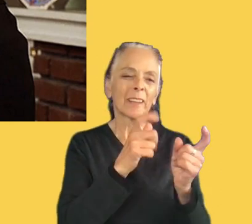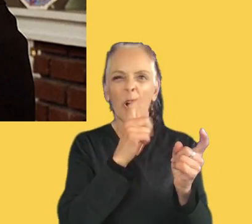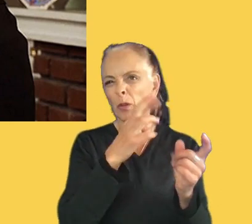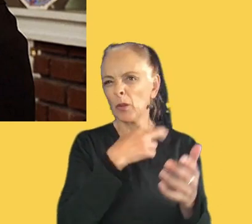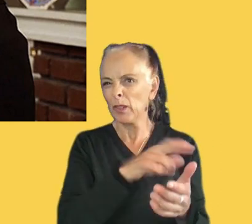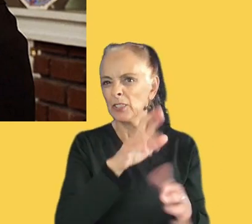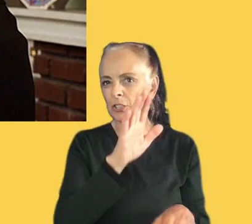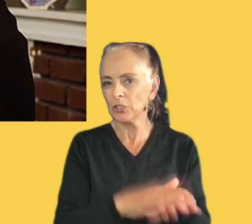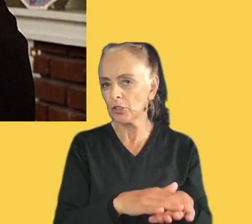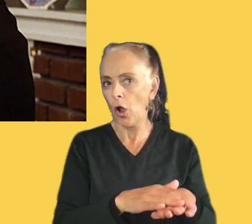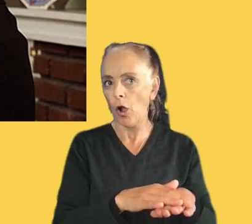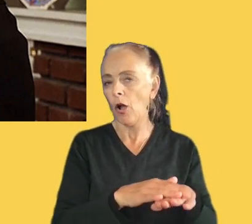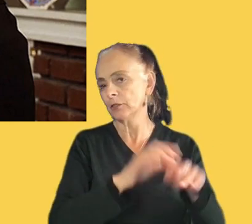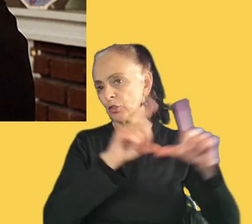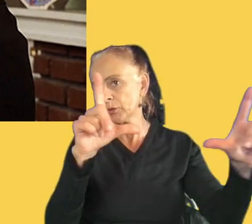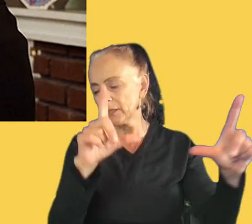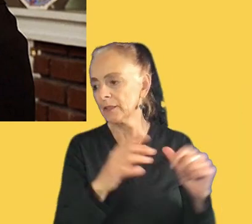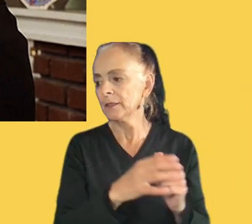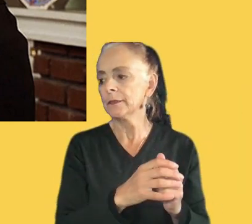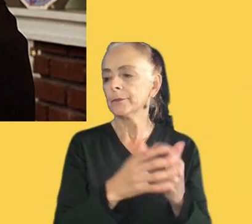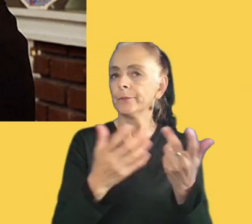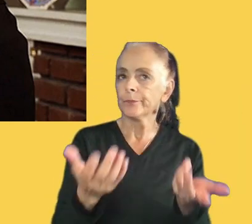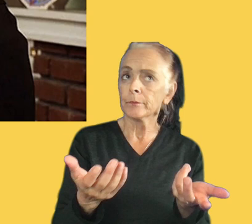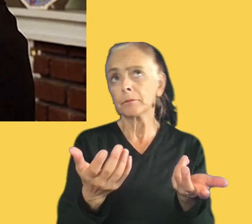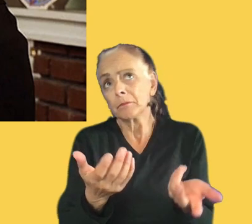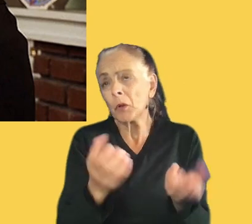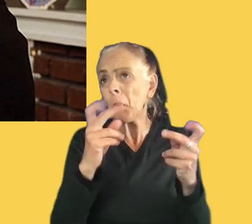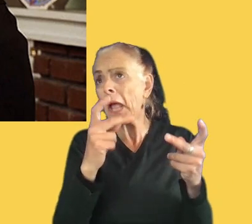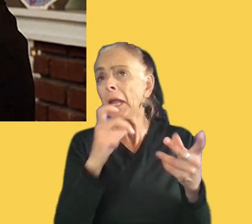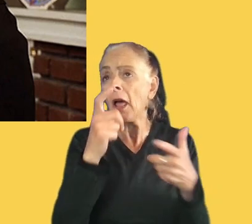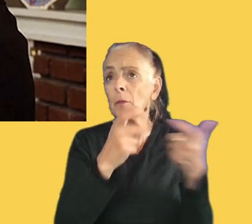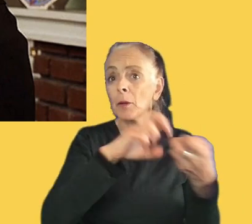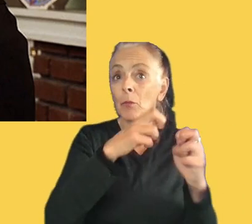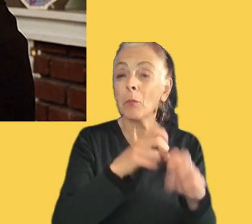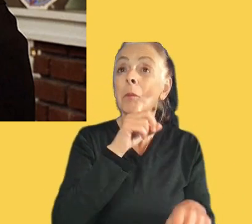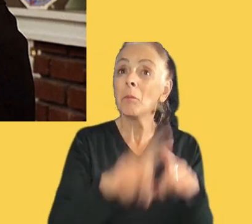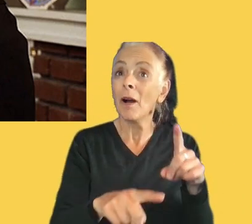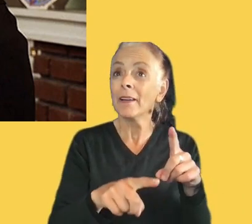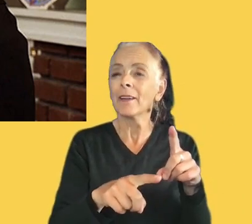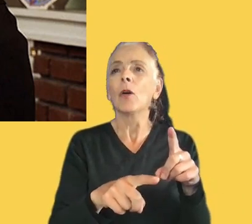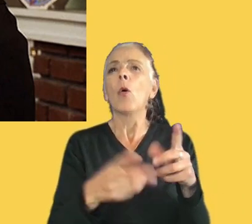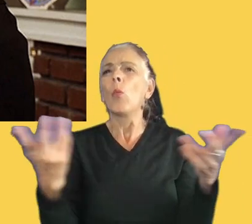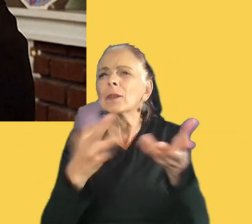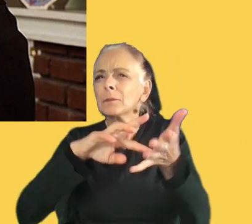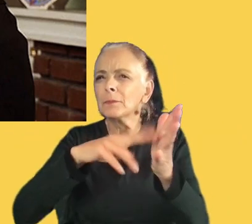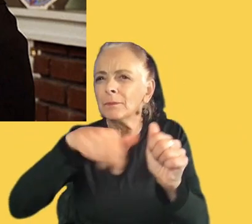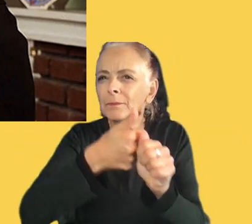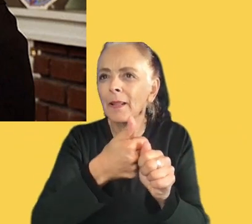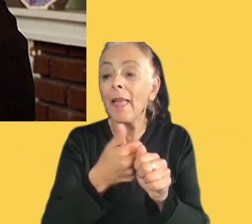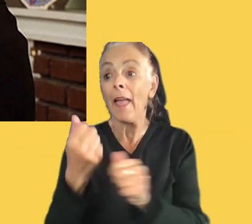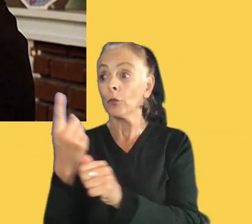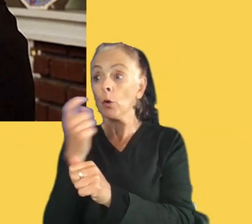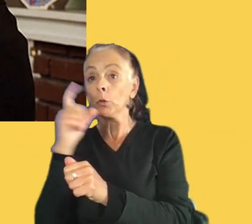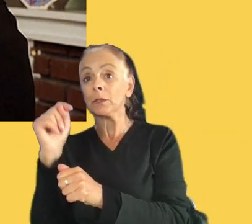religious when he's on screen, which in and of itself wouldn't really be a problem. The issue is the association. Everyone who's a